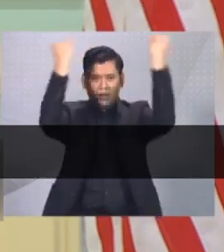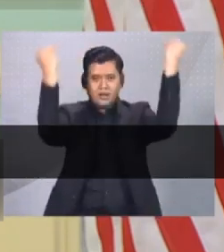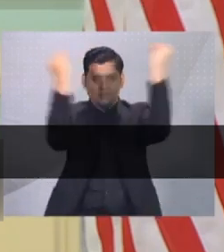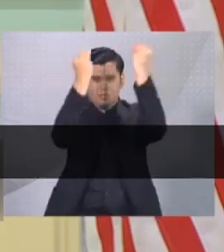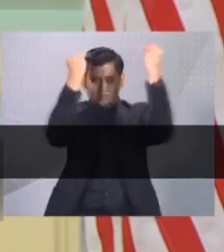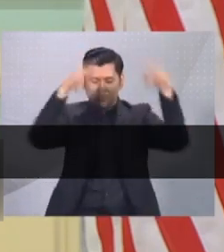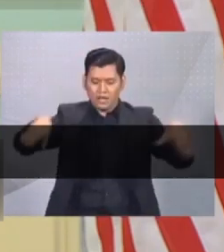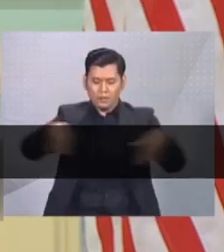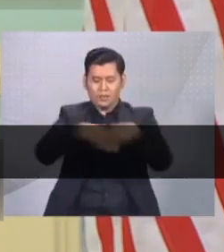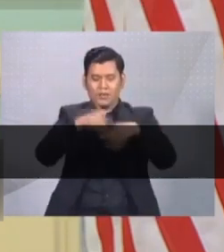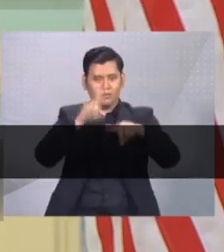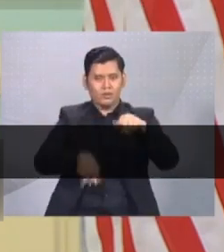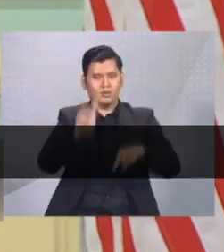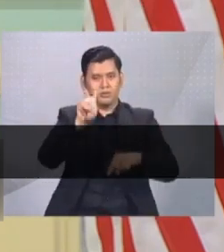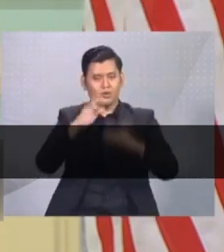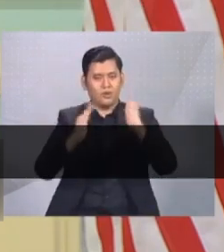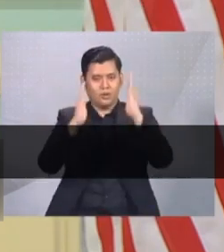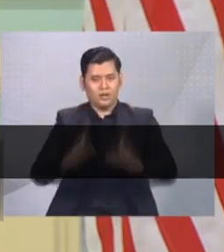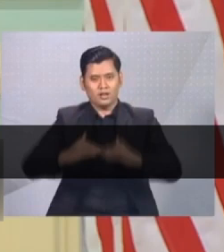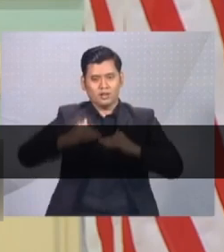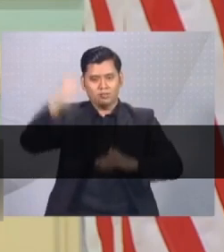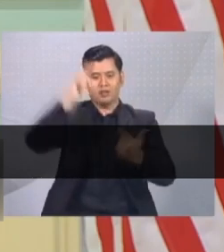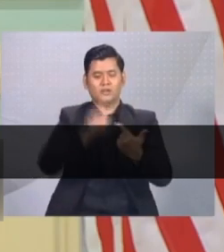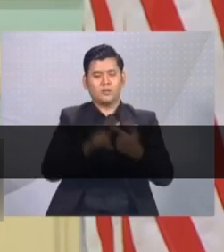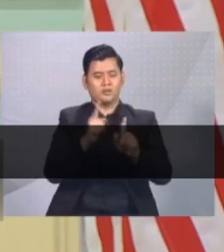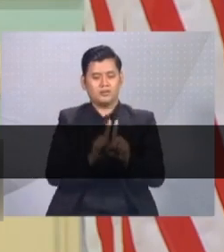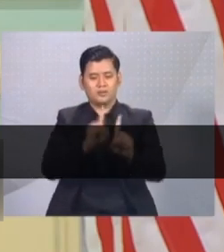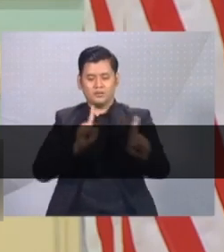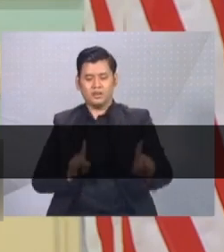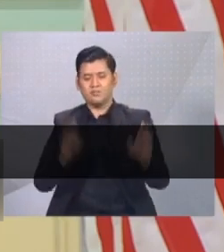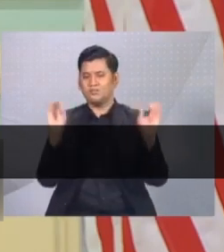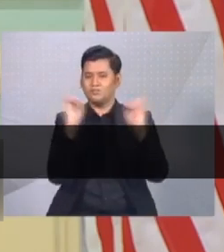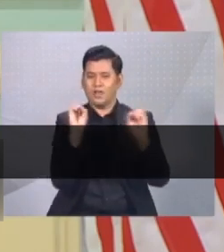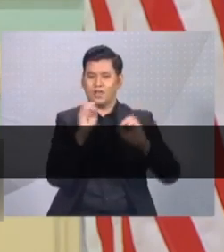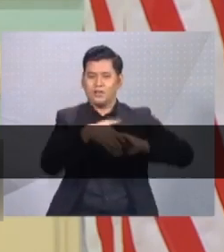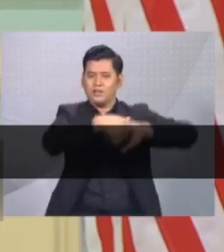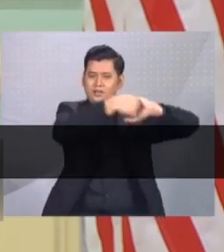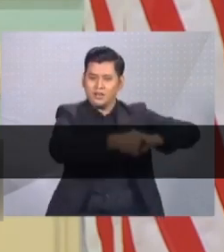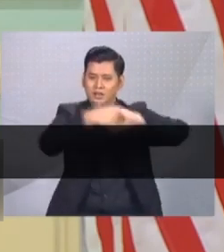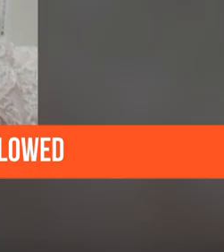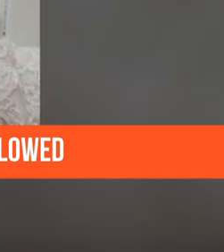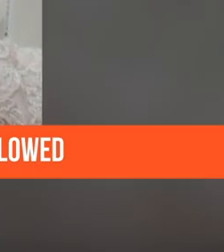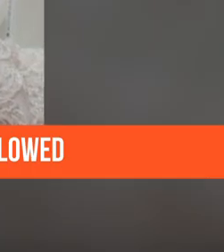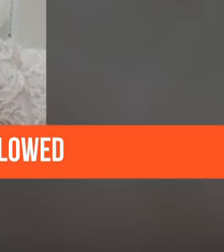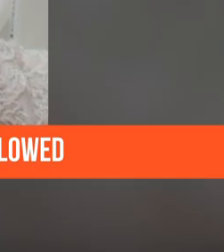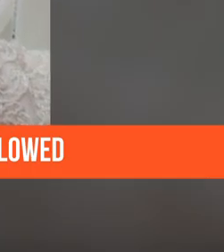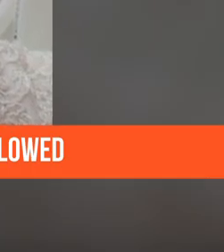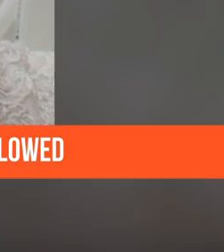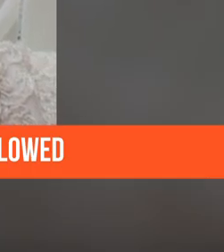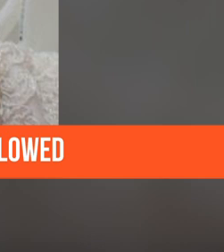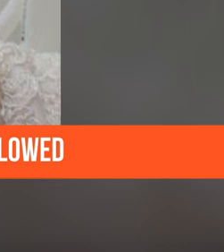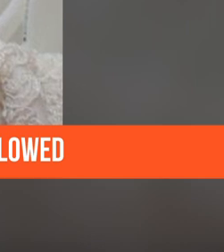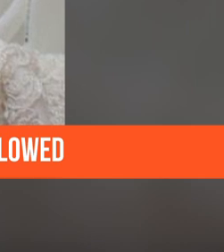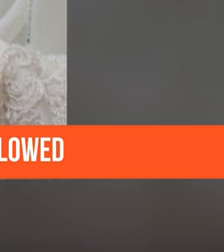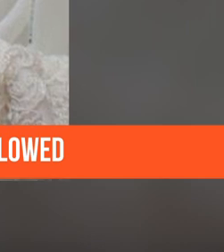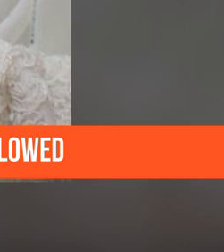tersebut, penjarakan sosial tanpa bersalaman dan sebagainya seperti SOP-SOP yang lain. While wedding